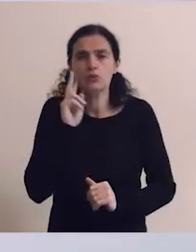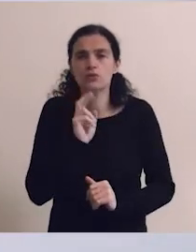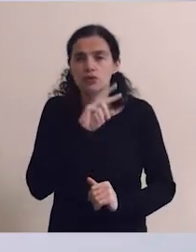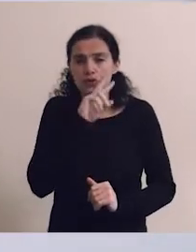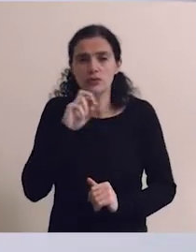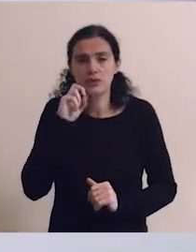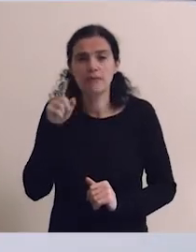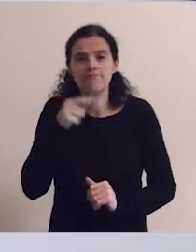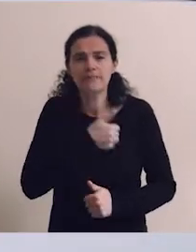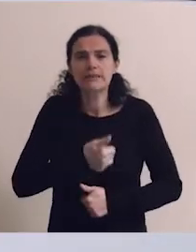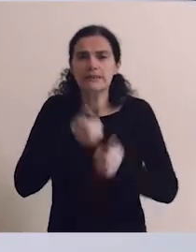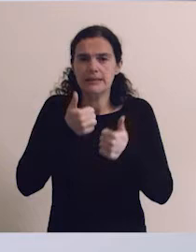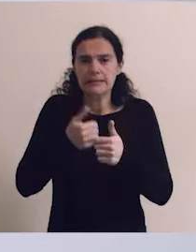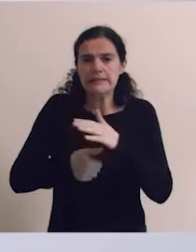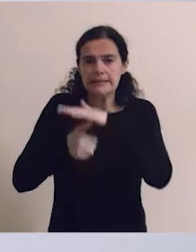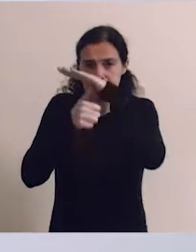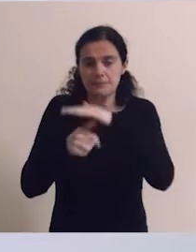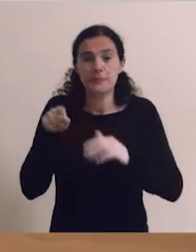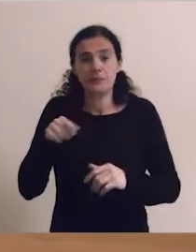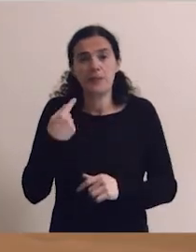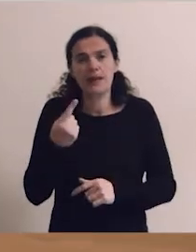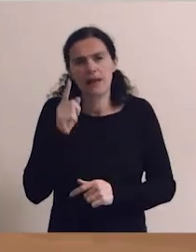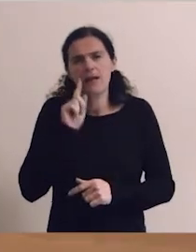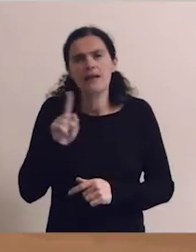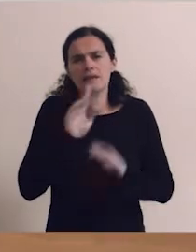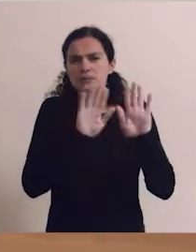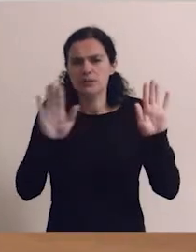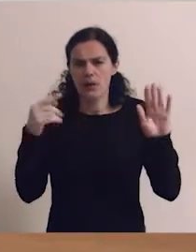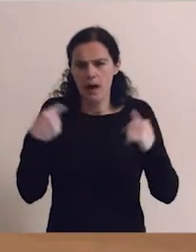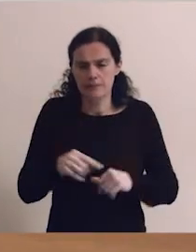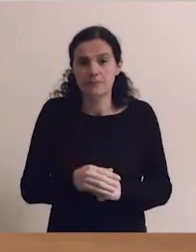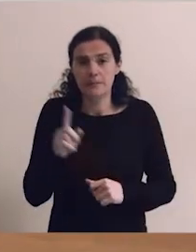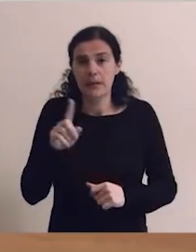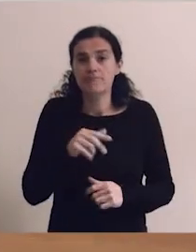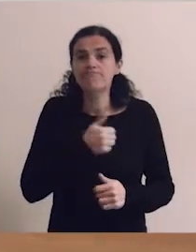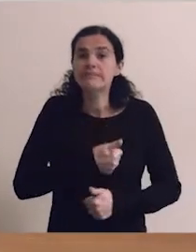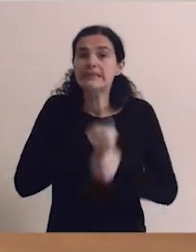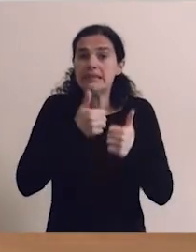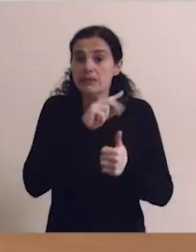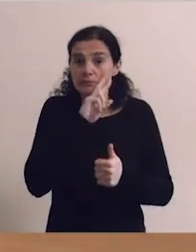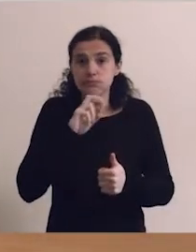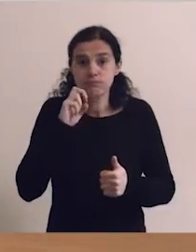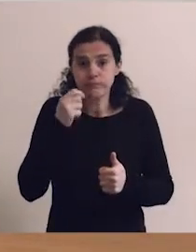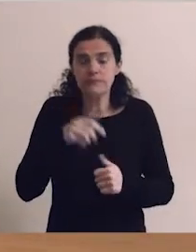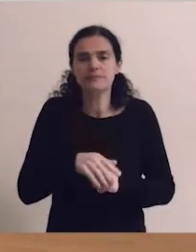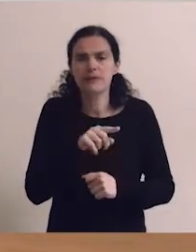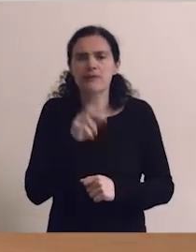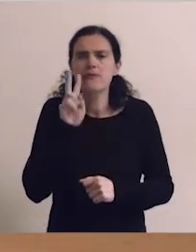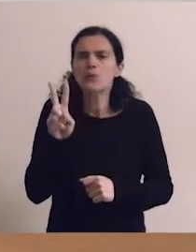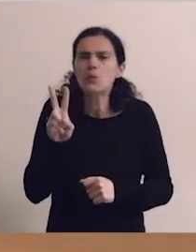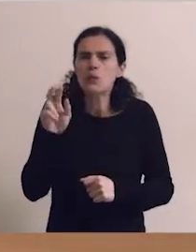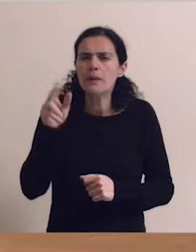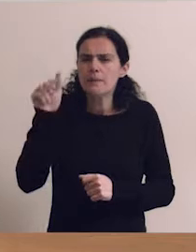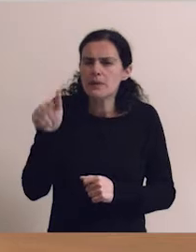in Jerusalem, where Quaytman had an exhibition. In Jerusalem, she asked to see this painting by Paul